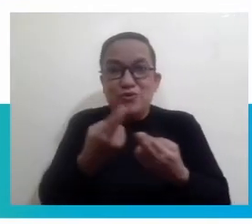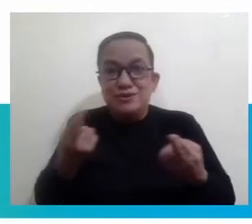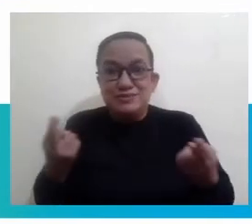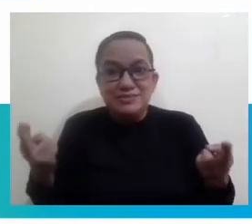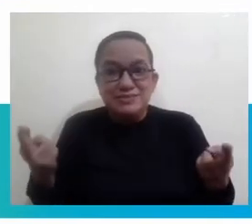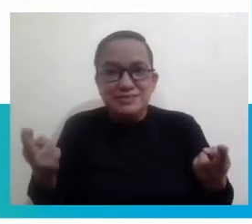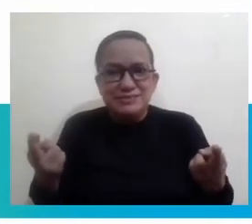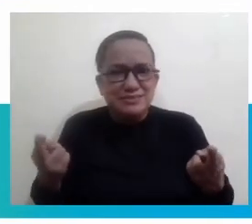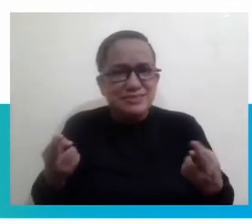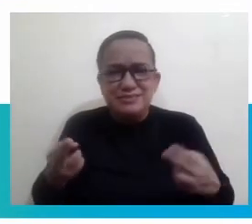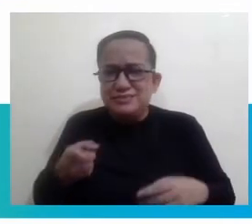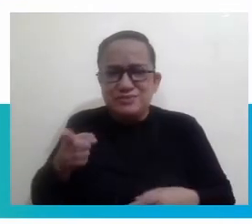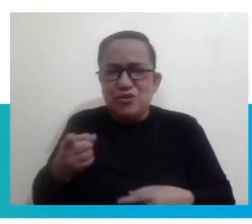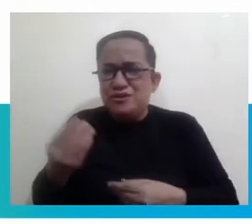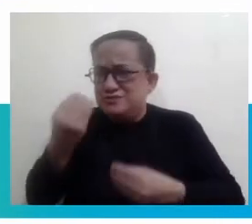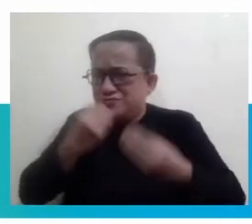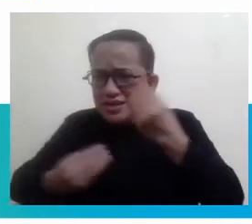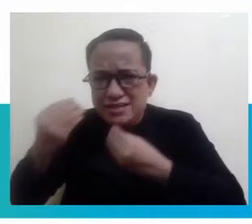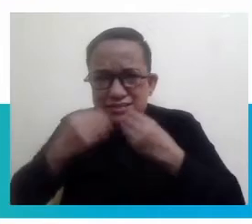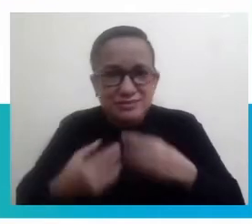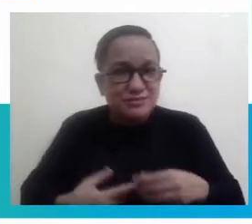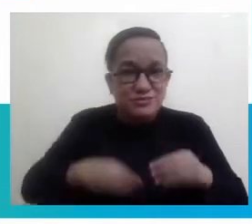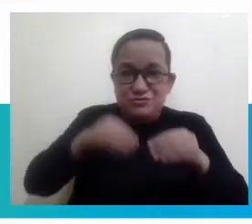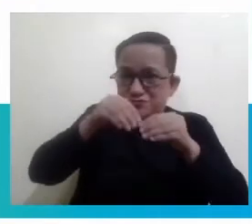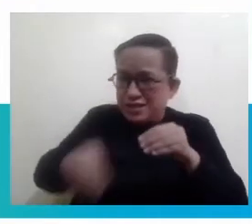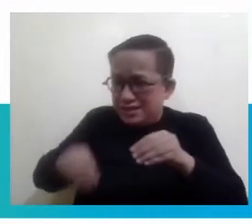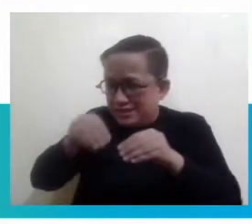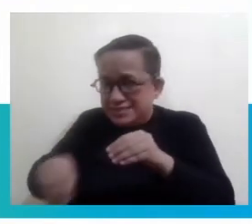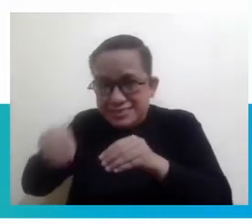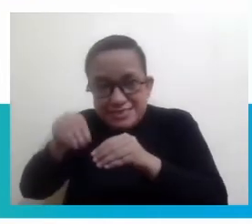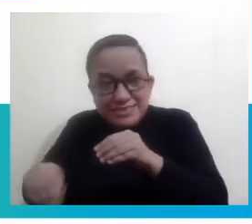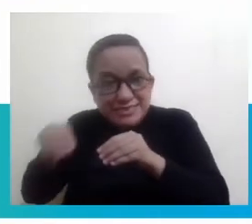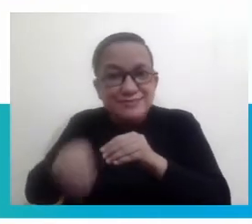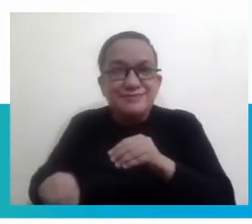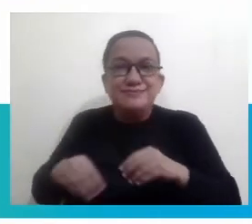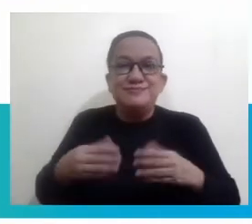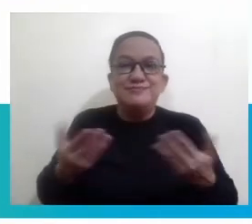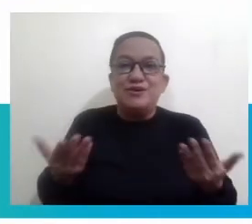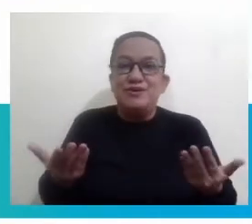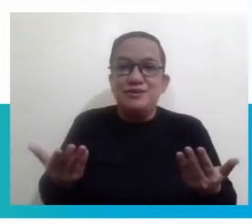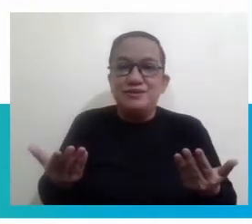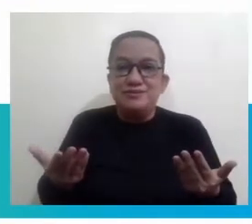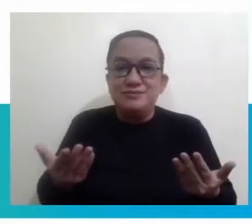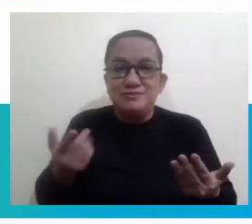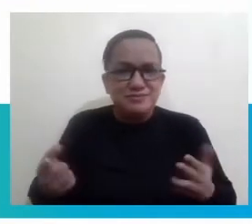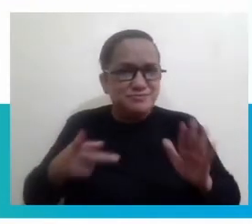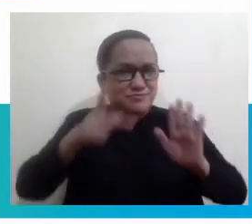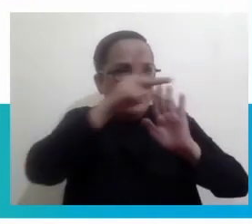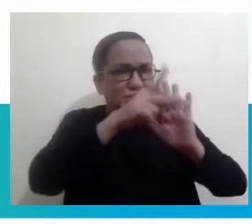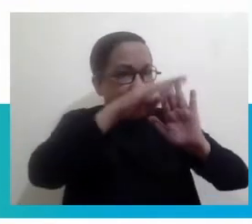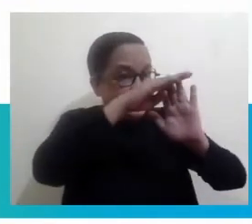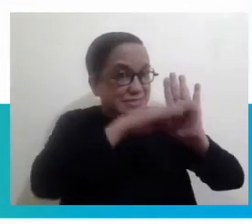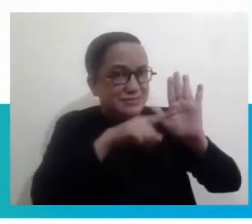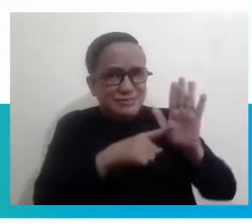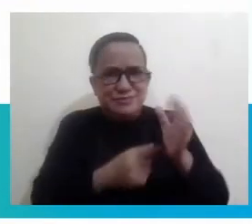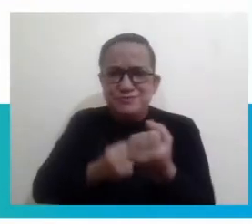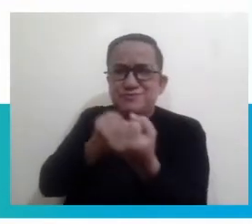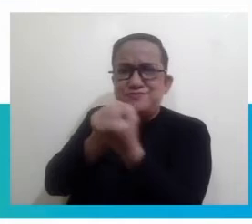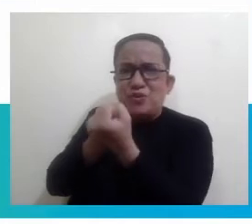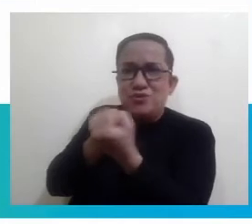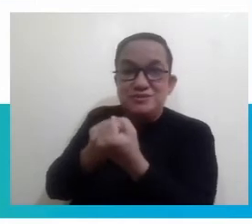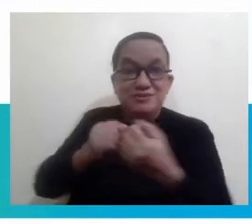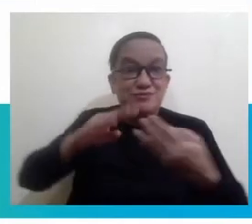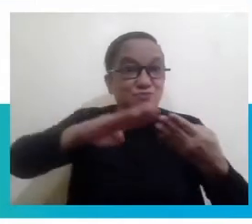resources, and there should be policies that should be supported the community as the country as well, in a way that help people